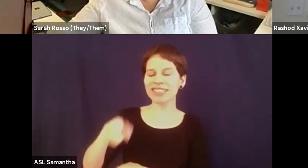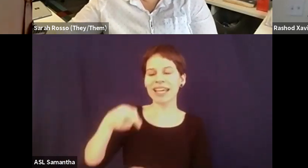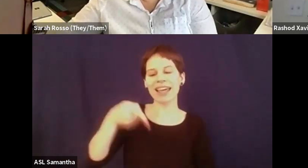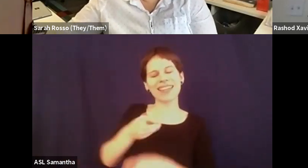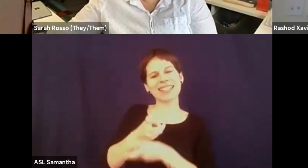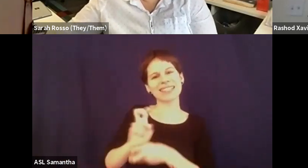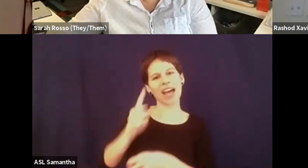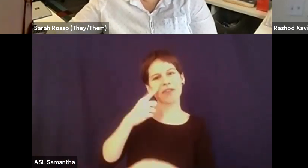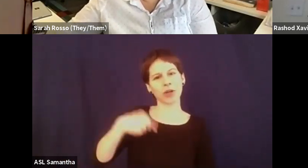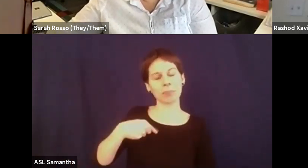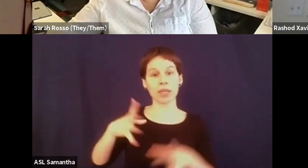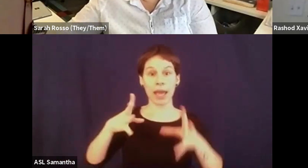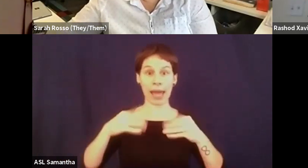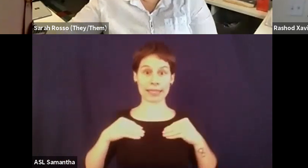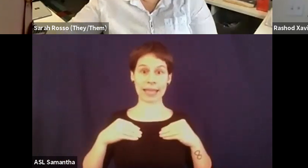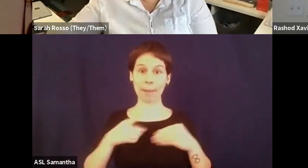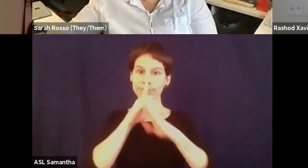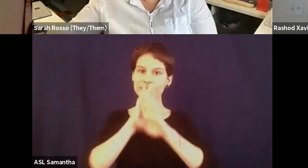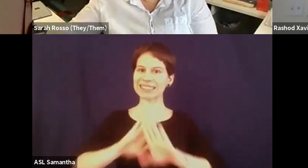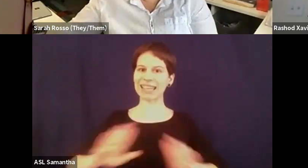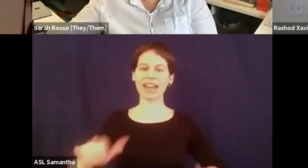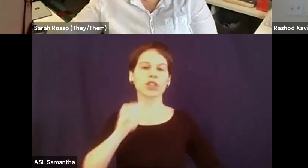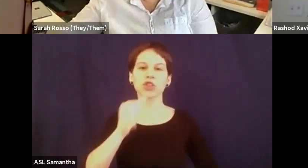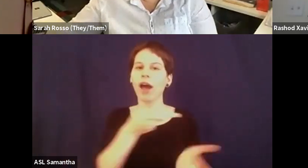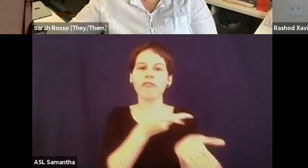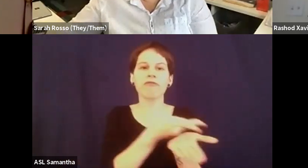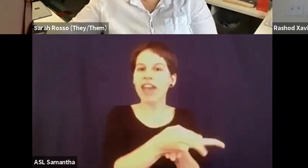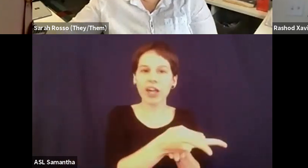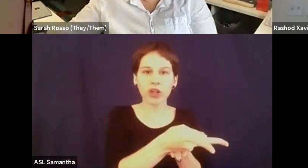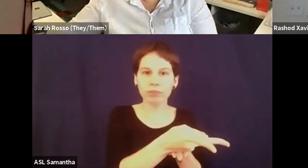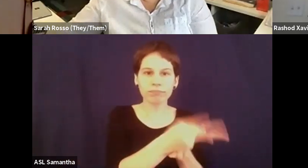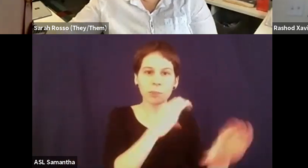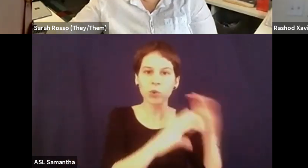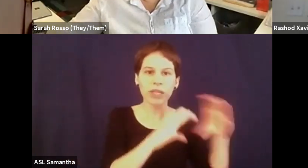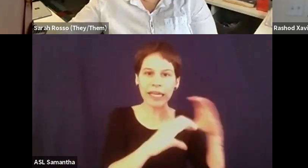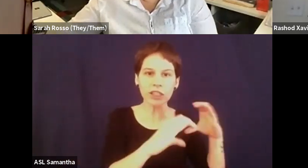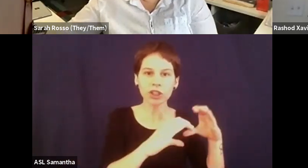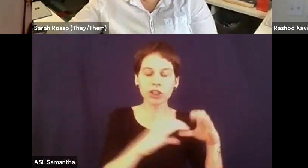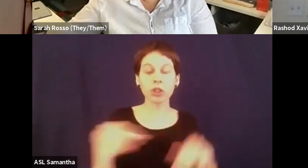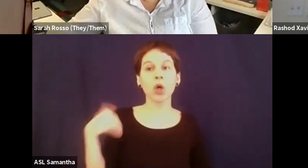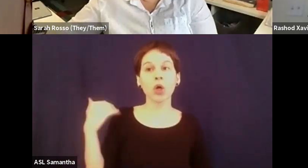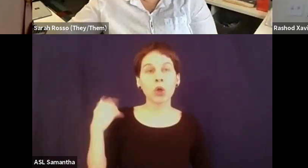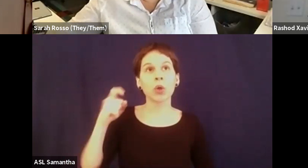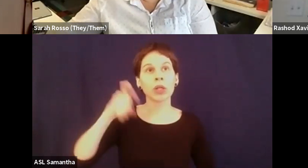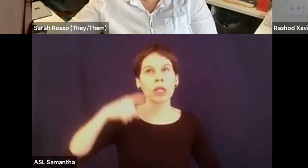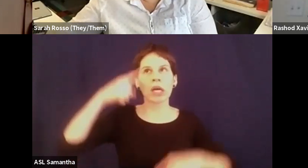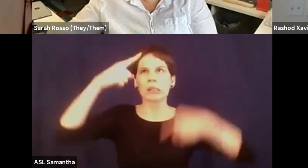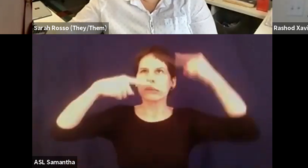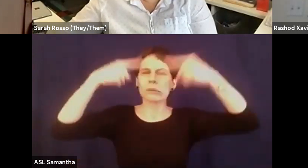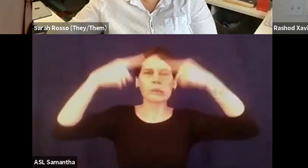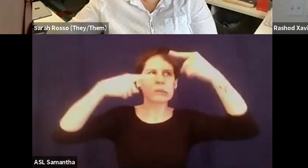is accepting that silence isn't failure in communication. Sometimes youth need time to process what's going